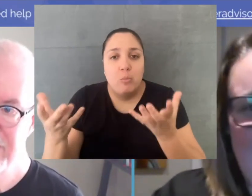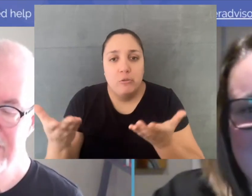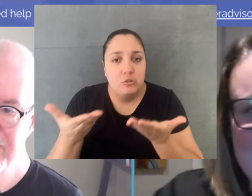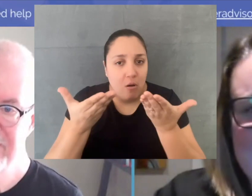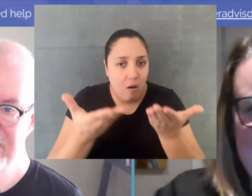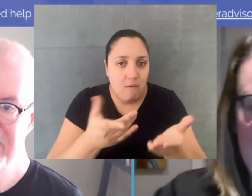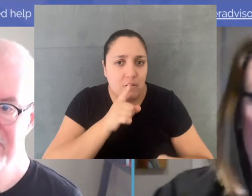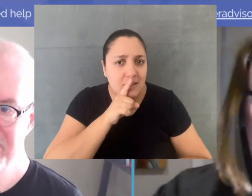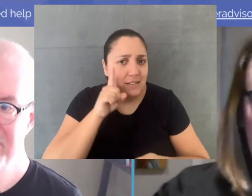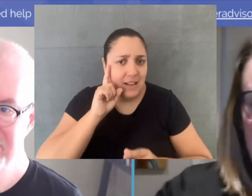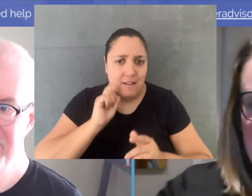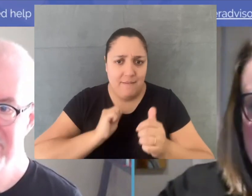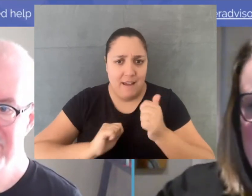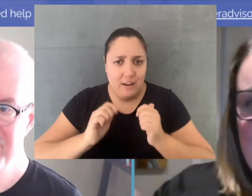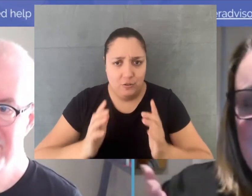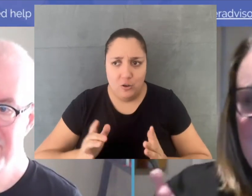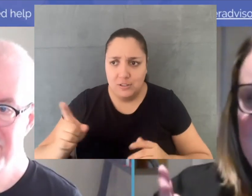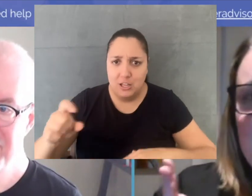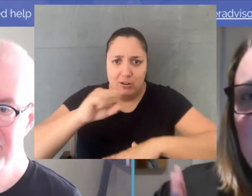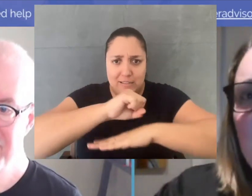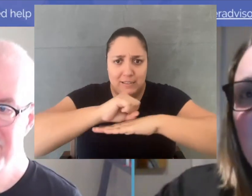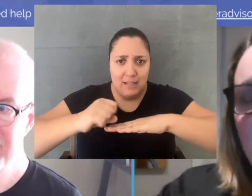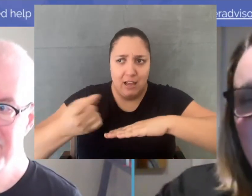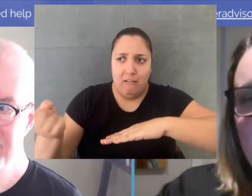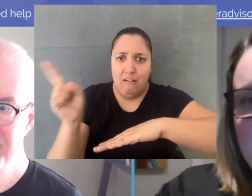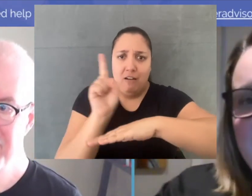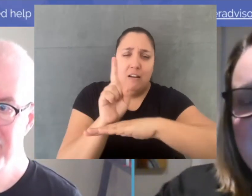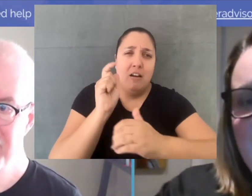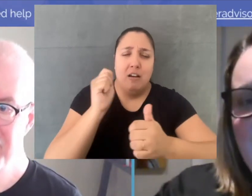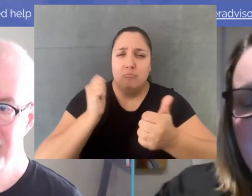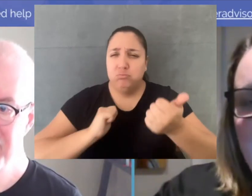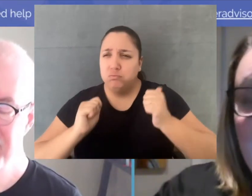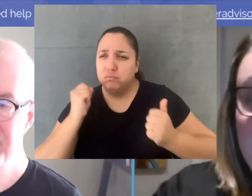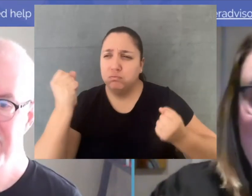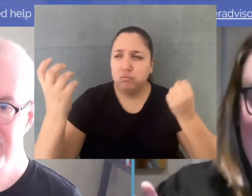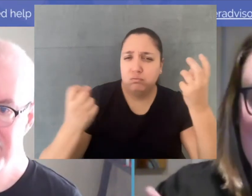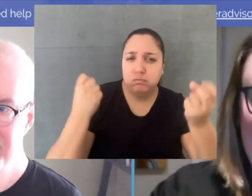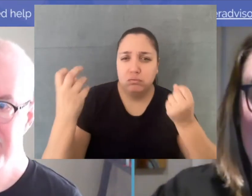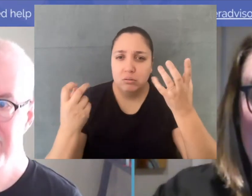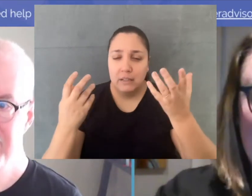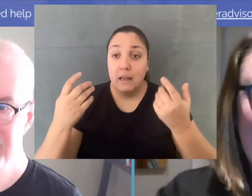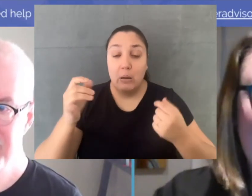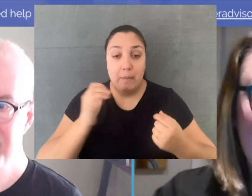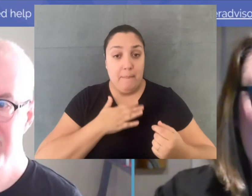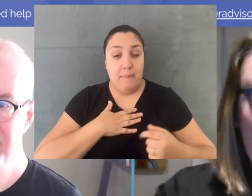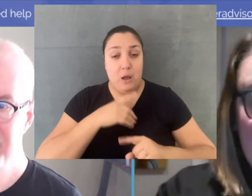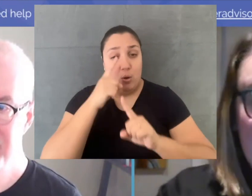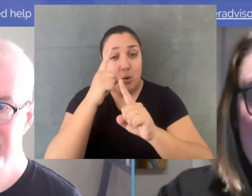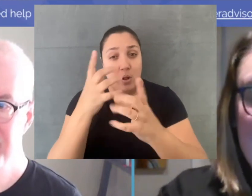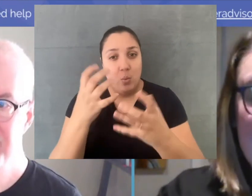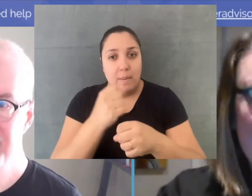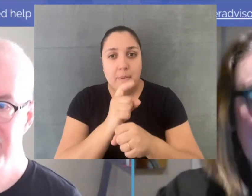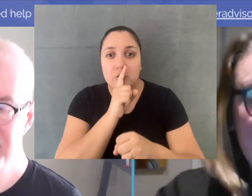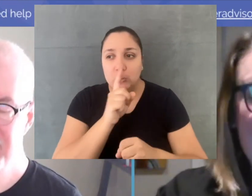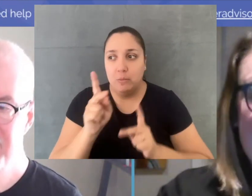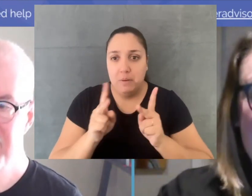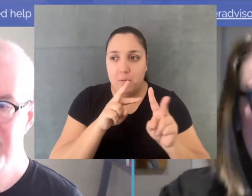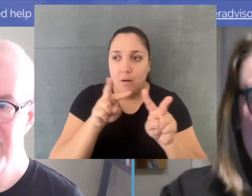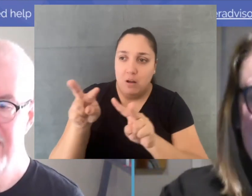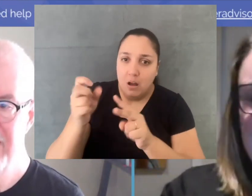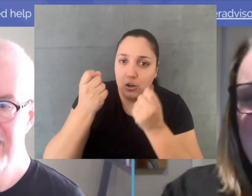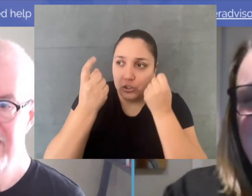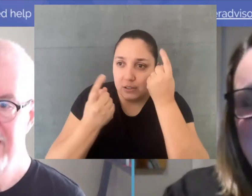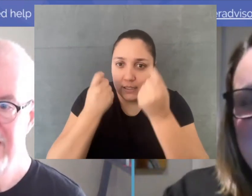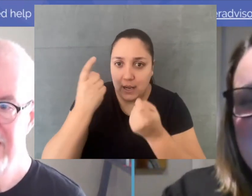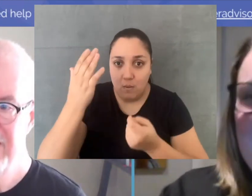these deaf actors. They were on stage giving these beautiful performances, and I made it my goal to make sure people could understand them because they